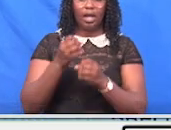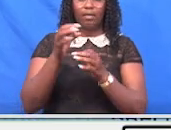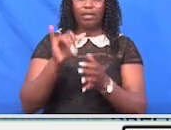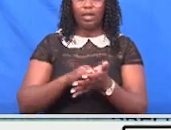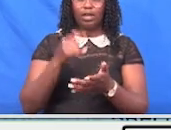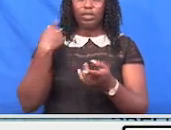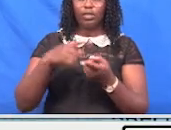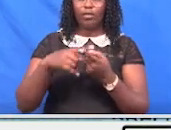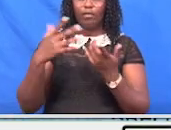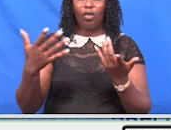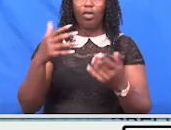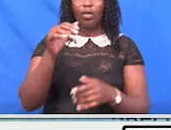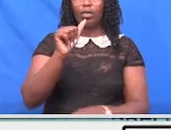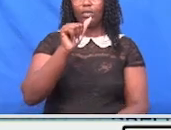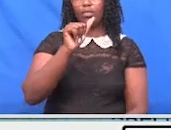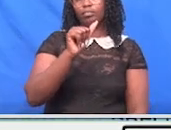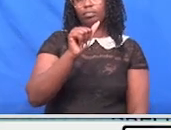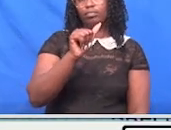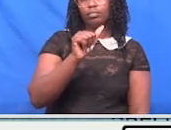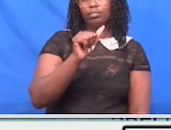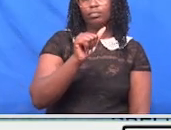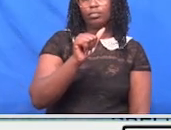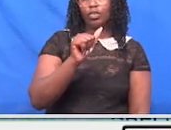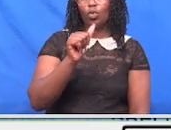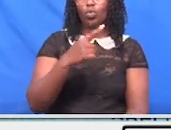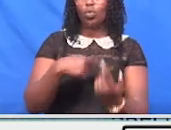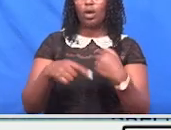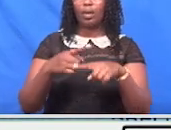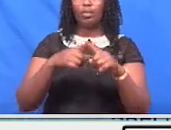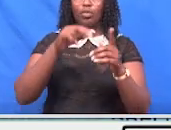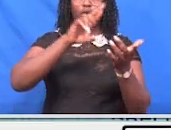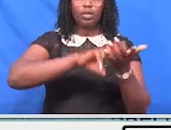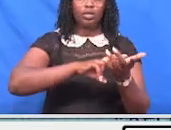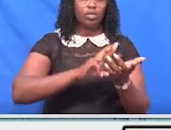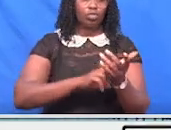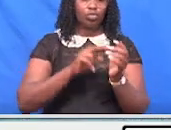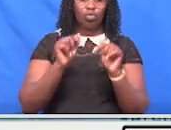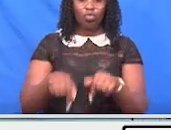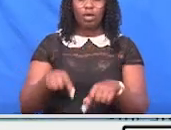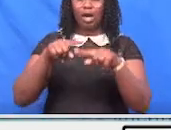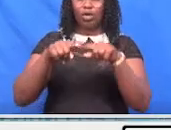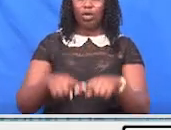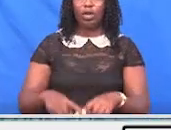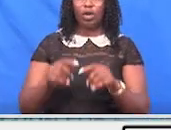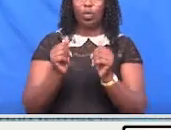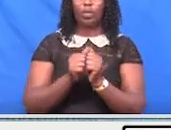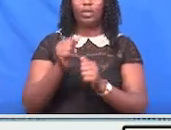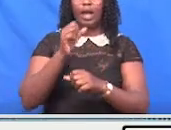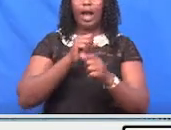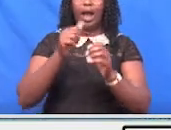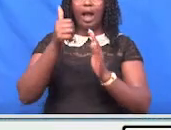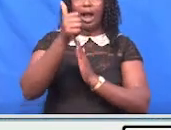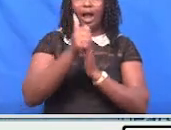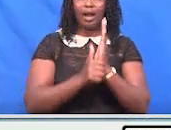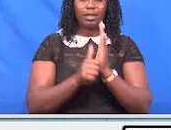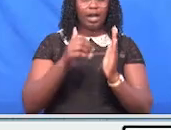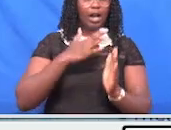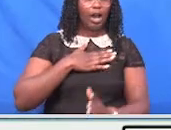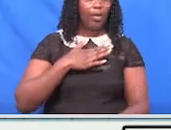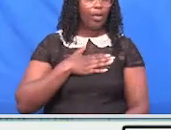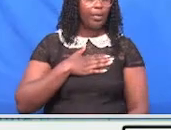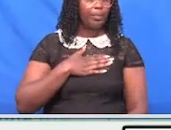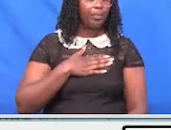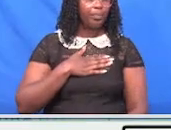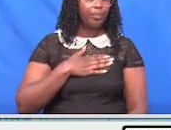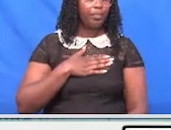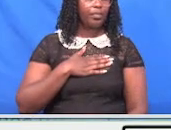came to the registry today, according to our act, so the international obligations we have, the date